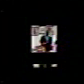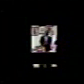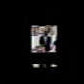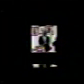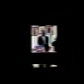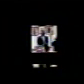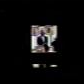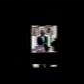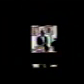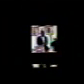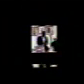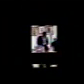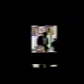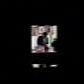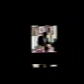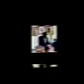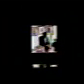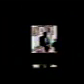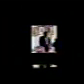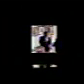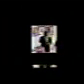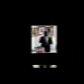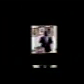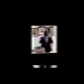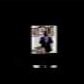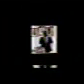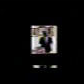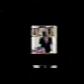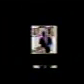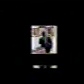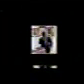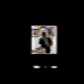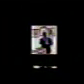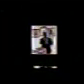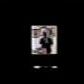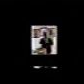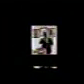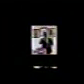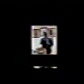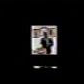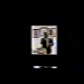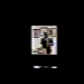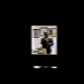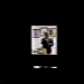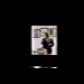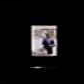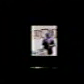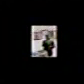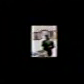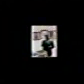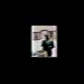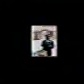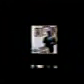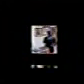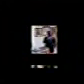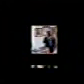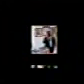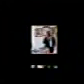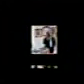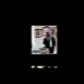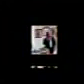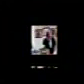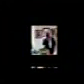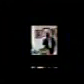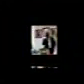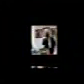Satan hindered us. There are many people that will say, I had this vision, I had